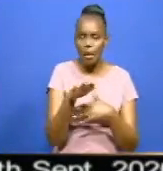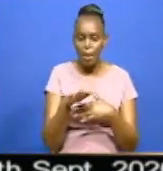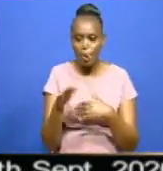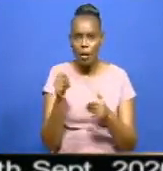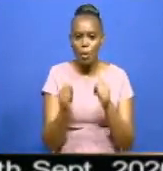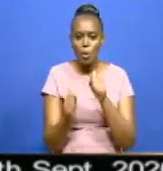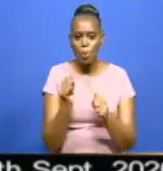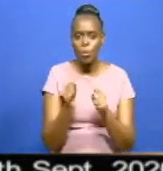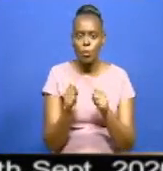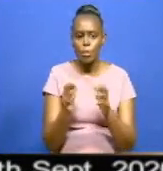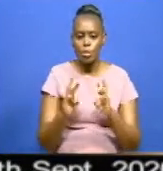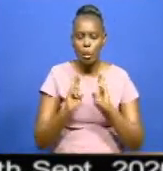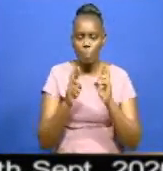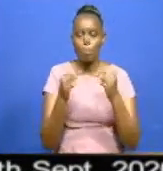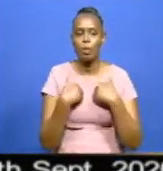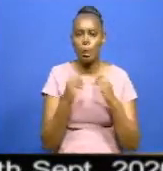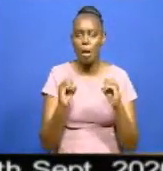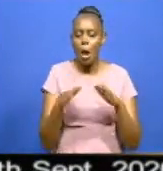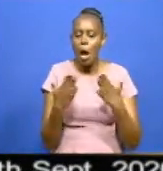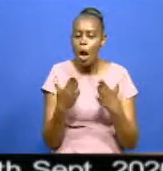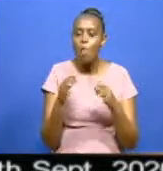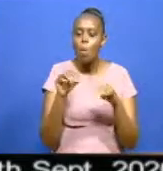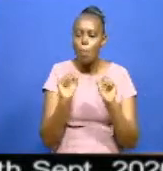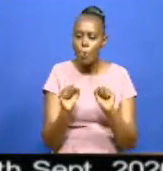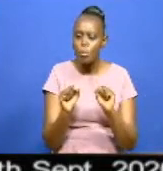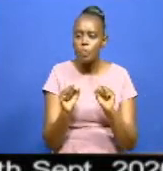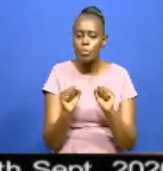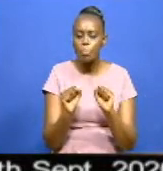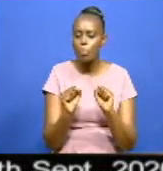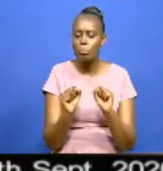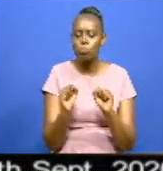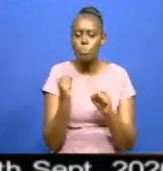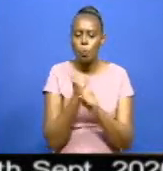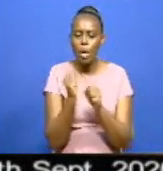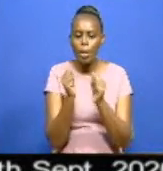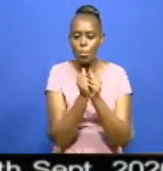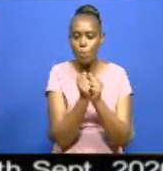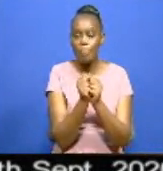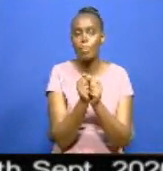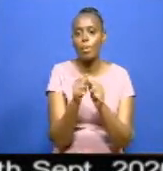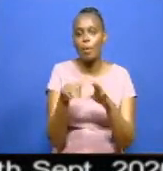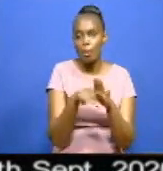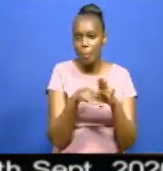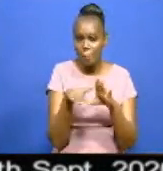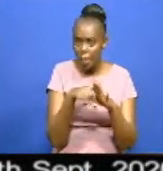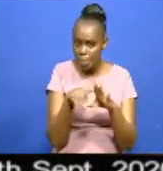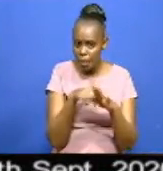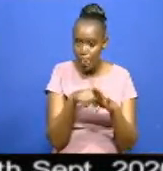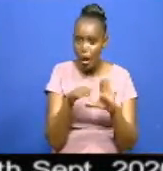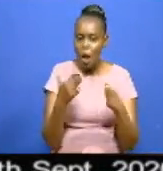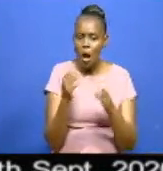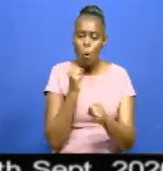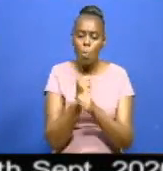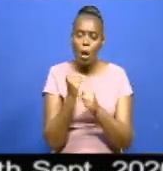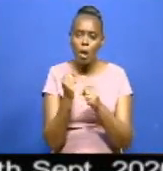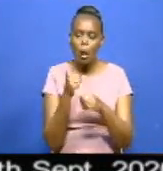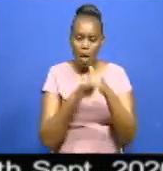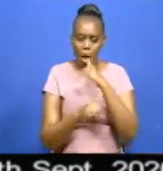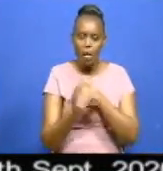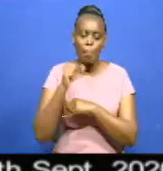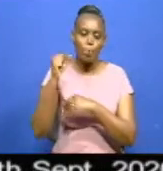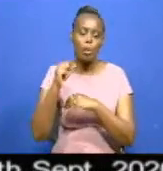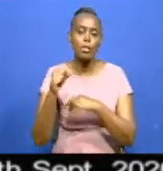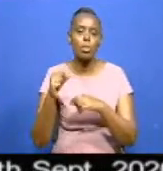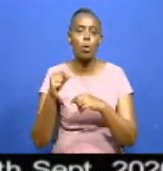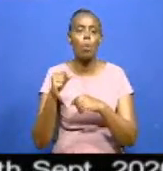not have been the report, is how is she going to react to members? How is she going to react to political parties who are under dispute?